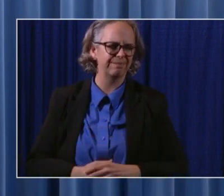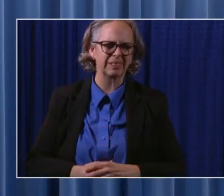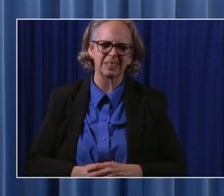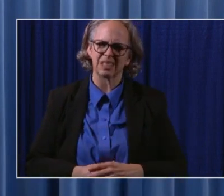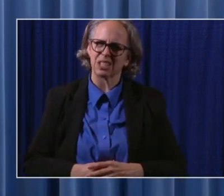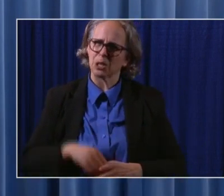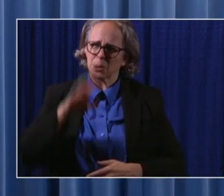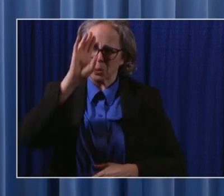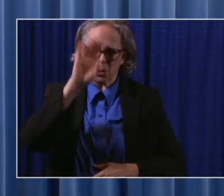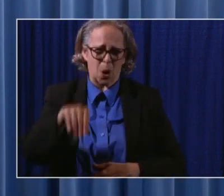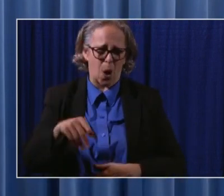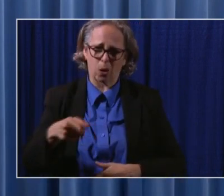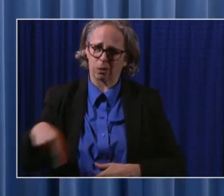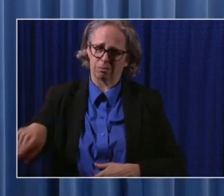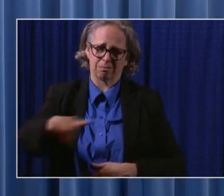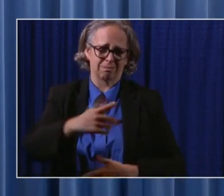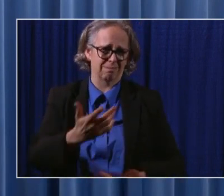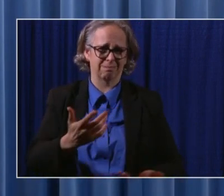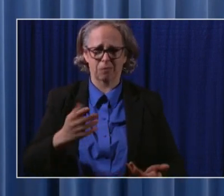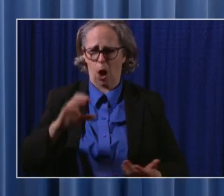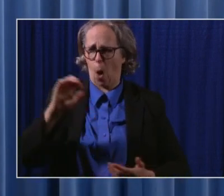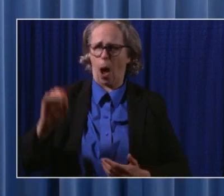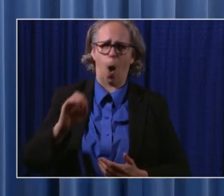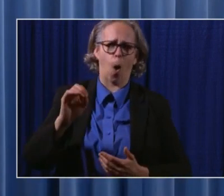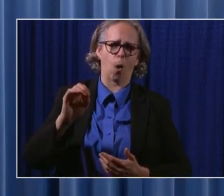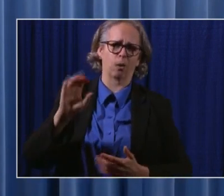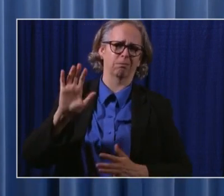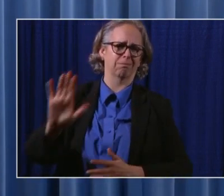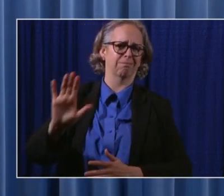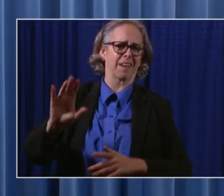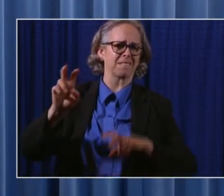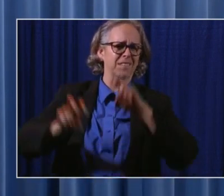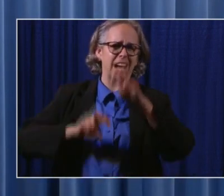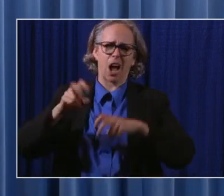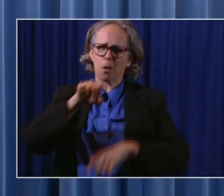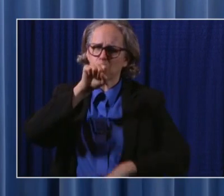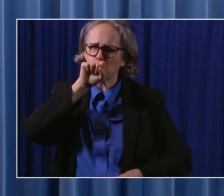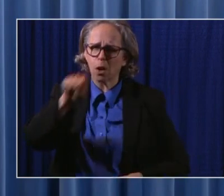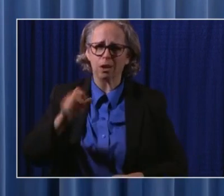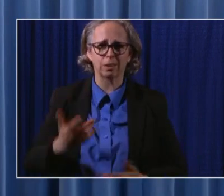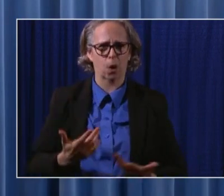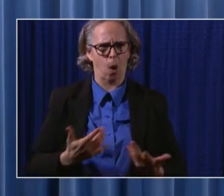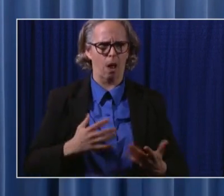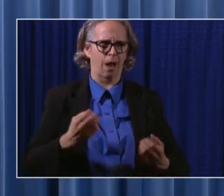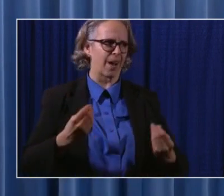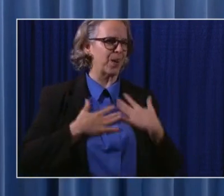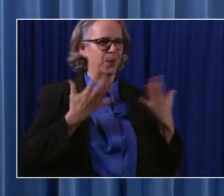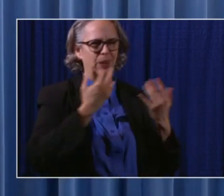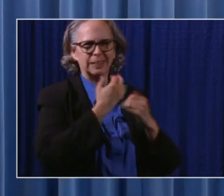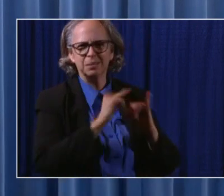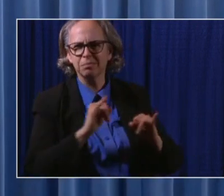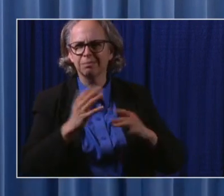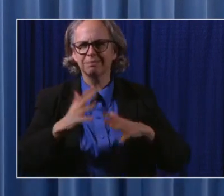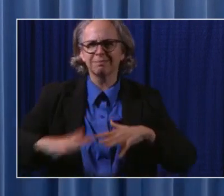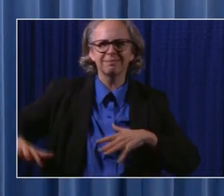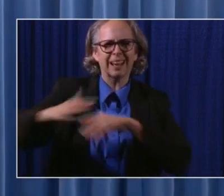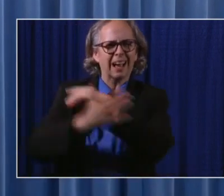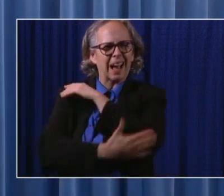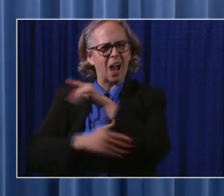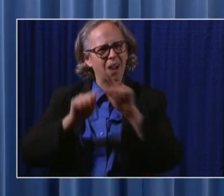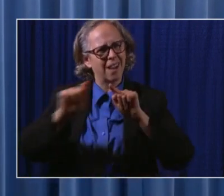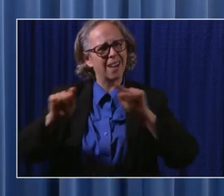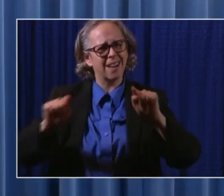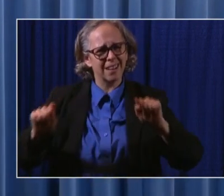of Ohio, independent fairs, county fairs. And our goal this summer was, in spite